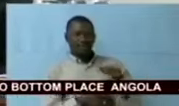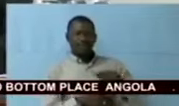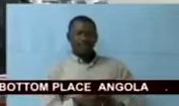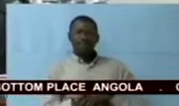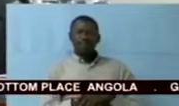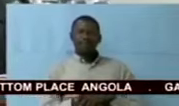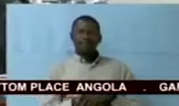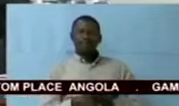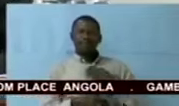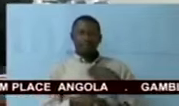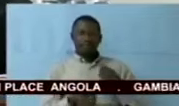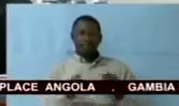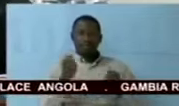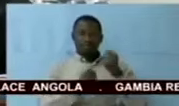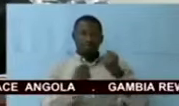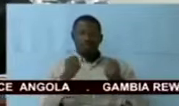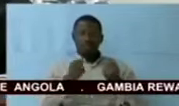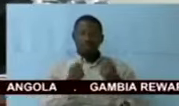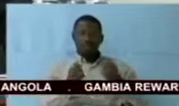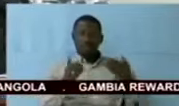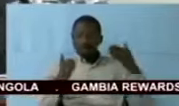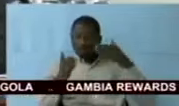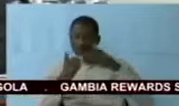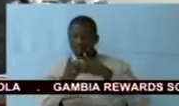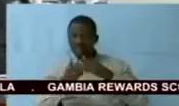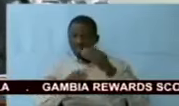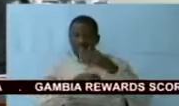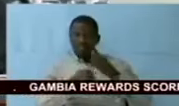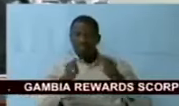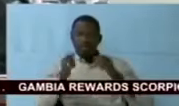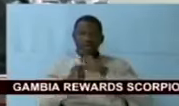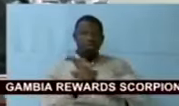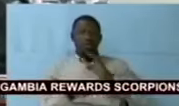at my gate again, at night again,